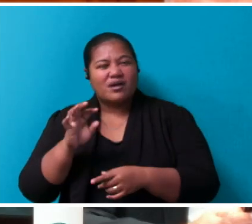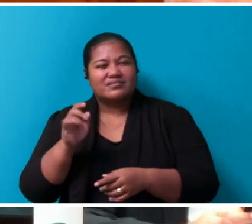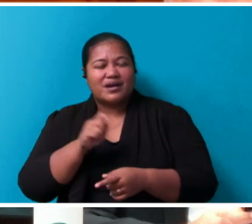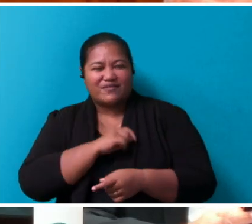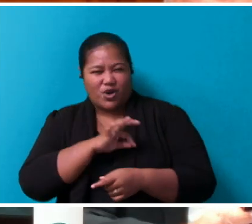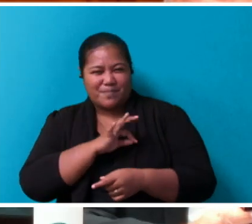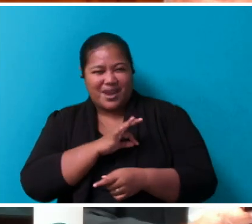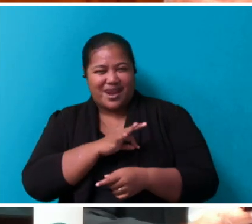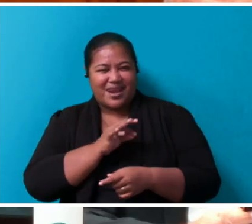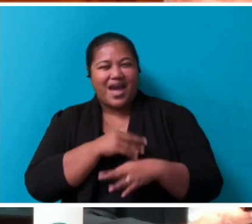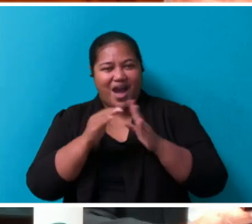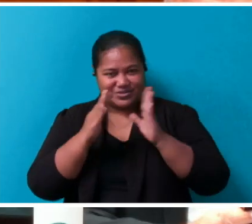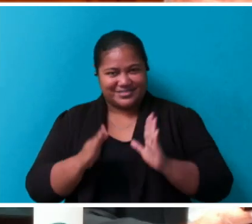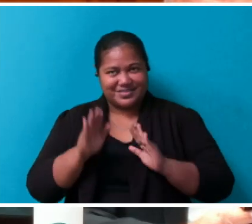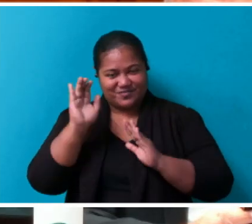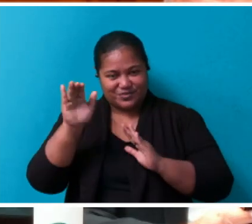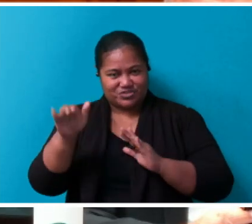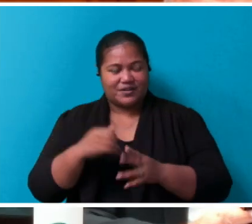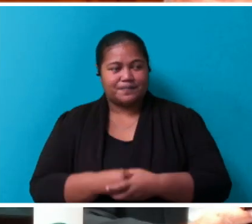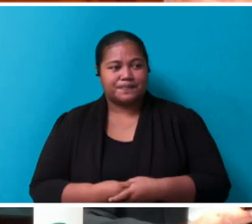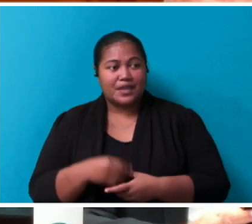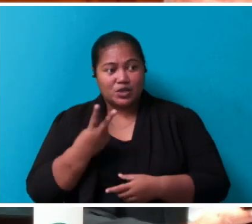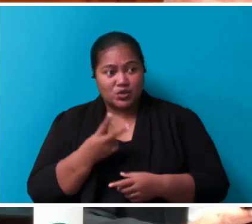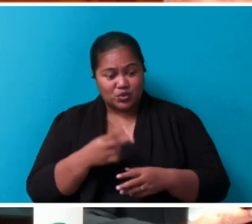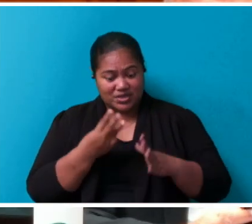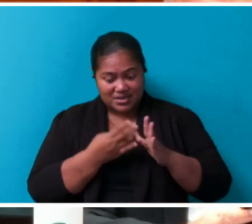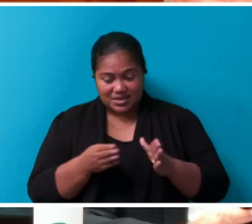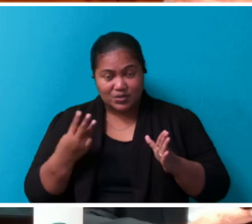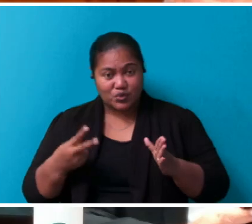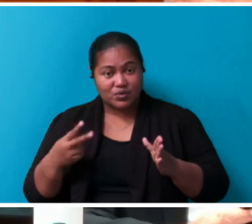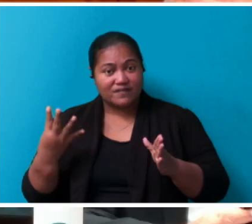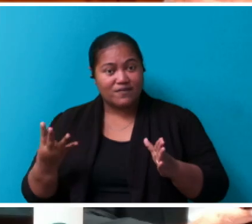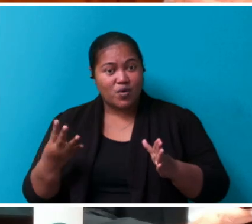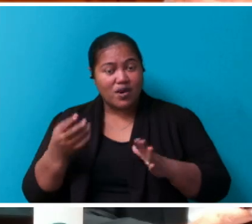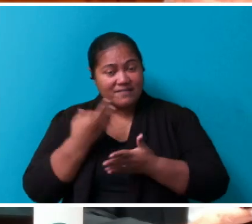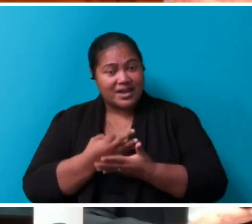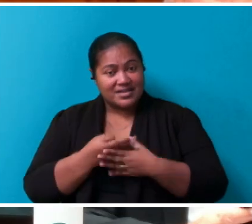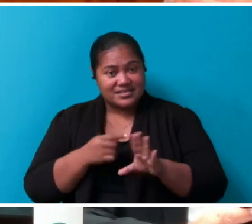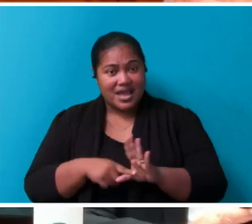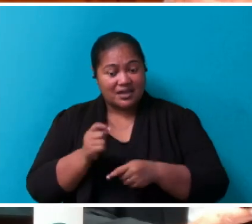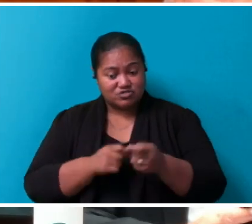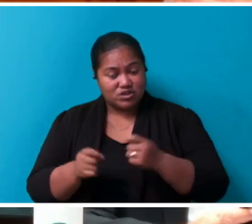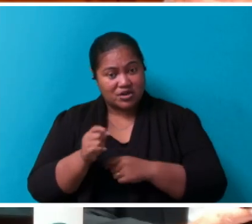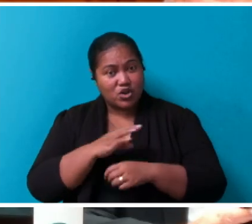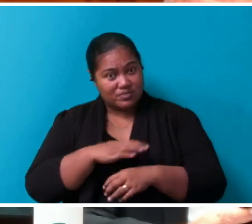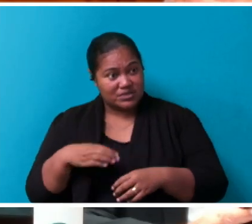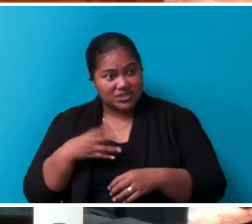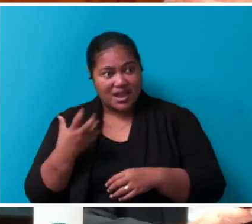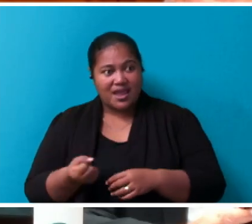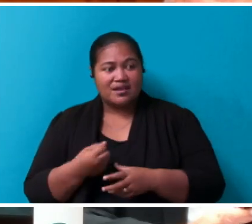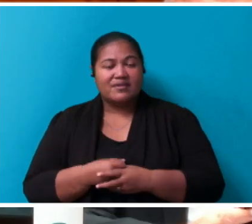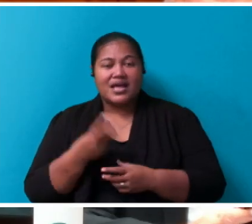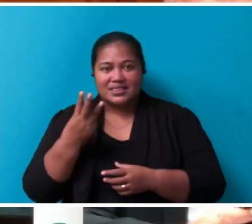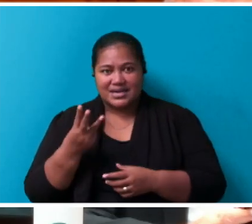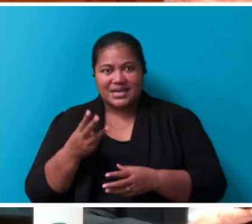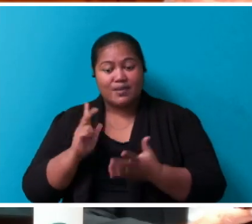the 2023-2024 financial year, Madam Deputy Speaker, the Trade Commission has helped facilitate 3 investment projects